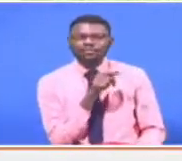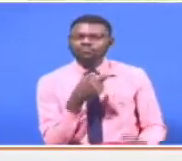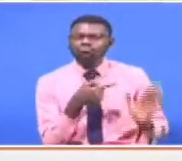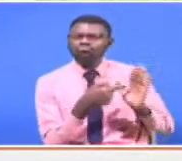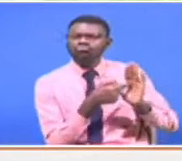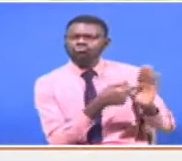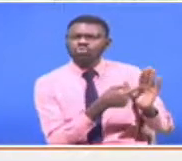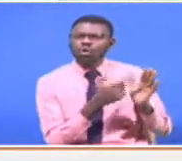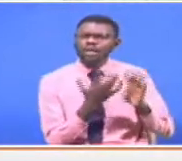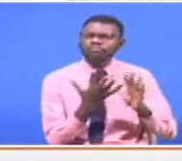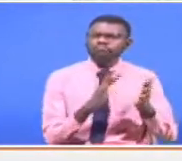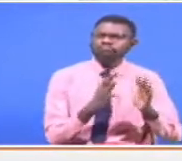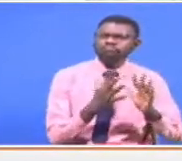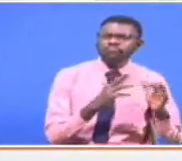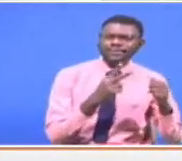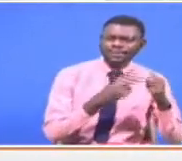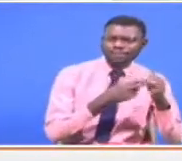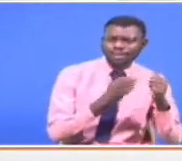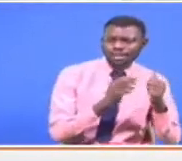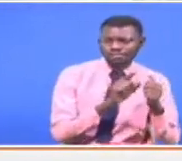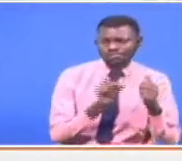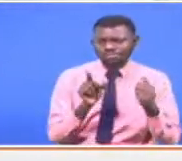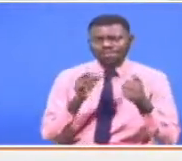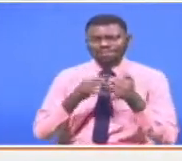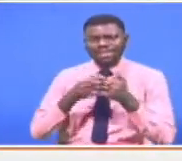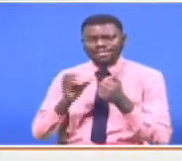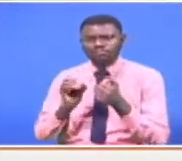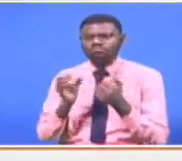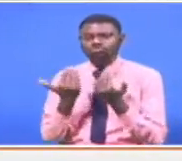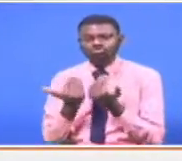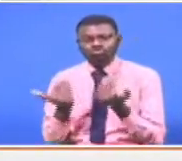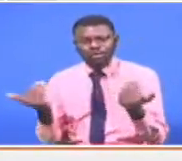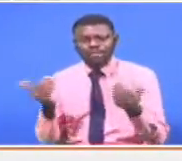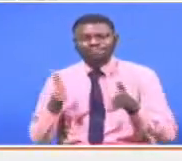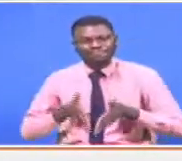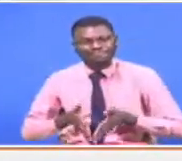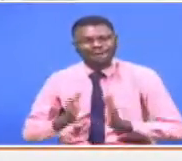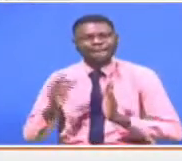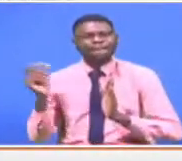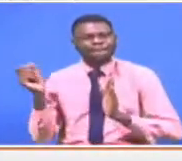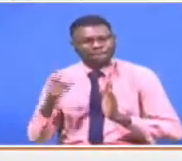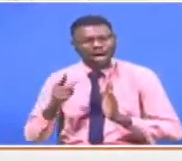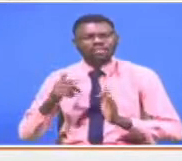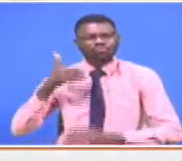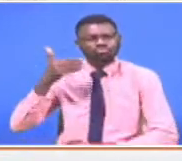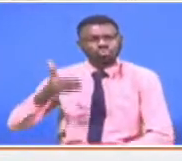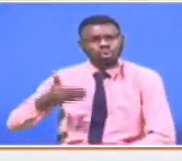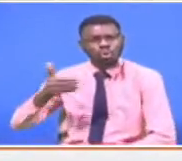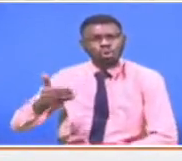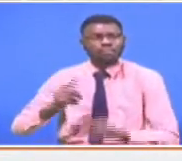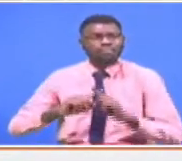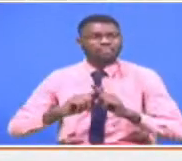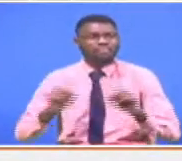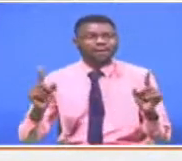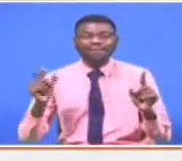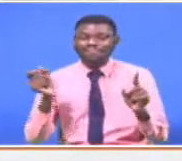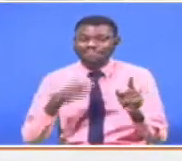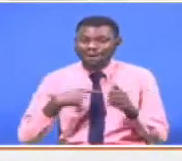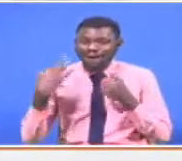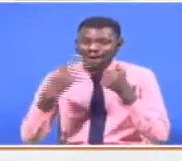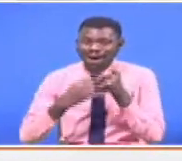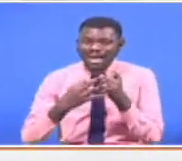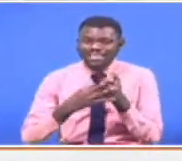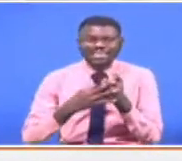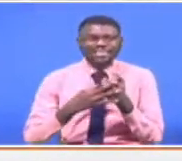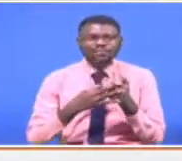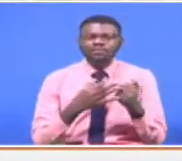an average of between 70 to 80 cases of childbirth each month. But during this month of August, they